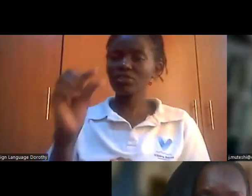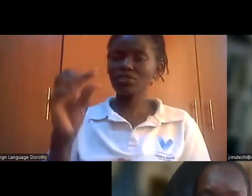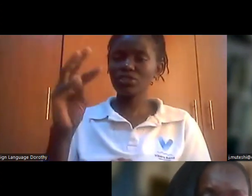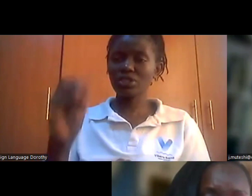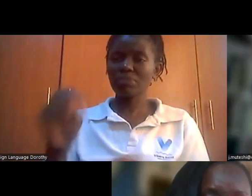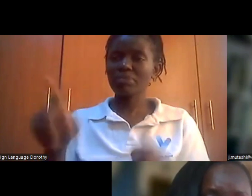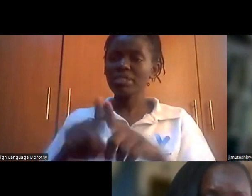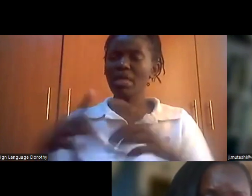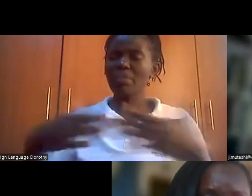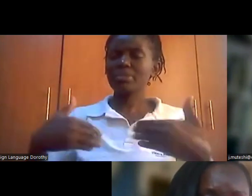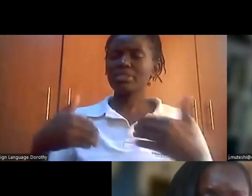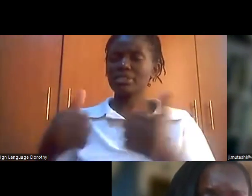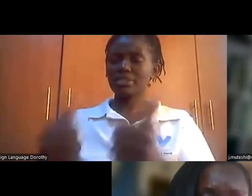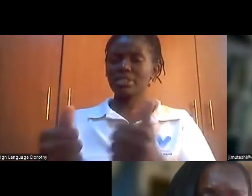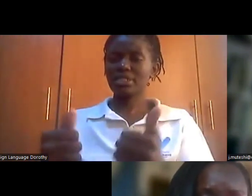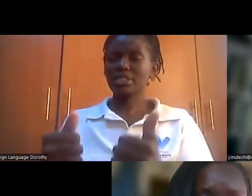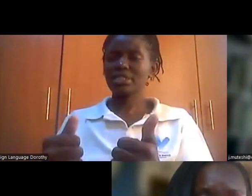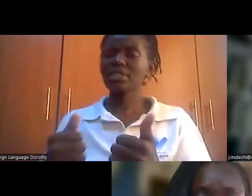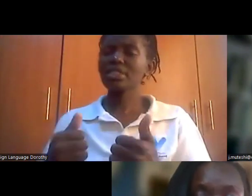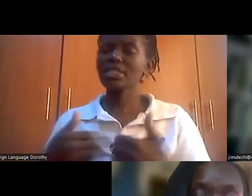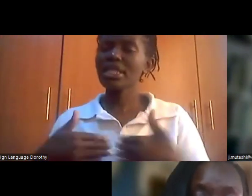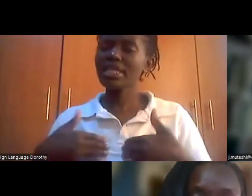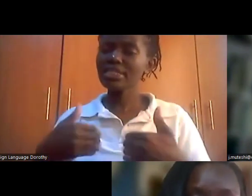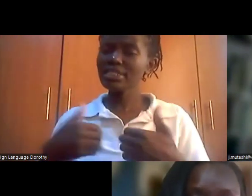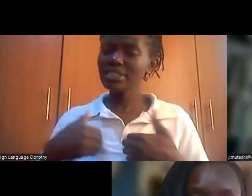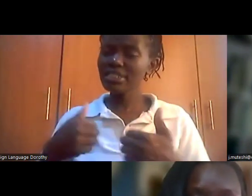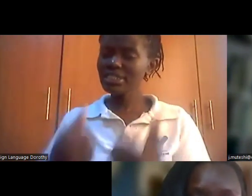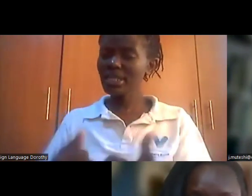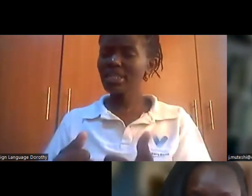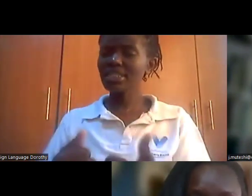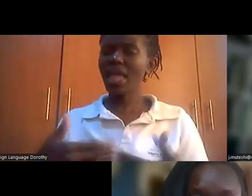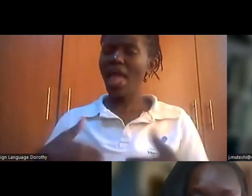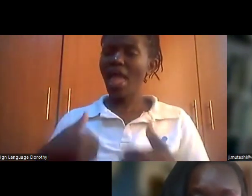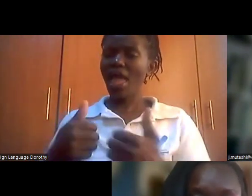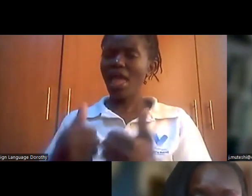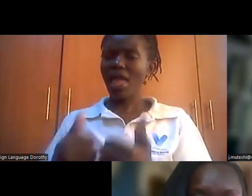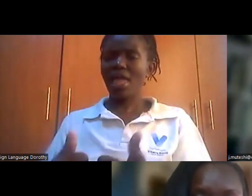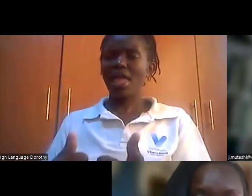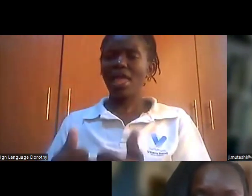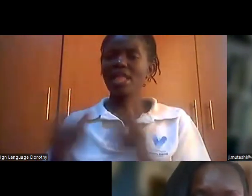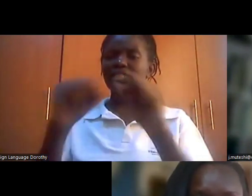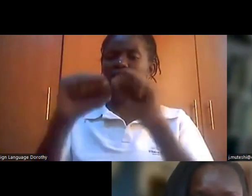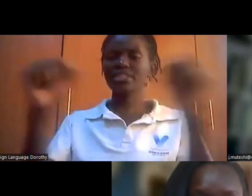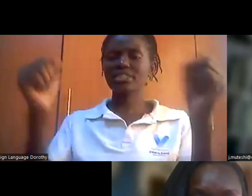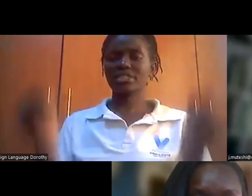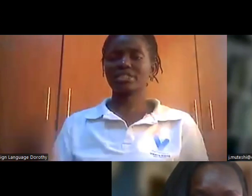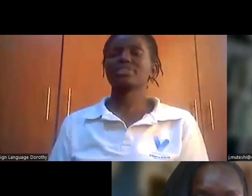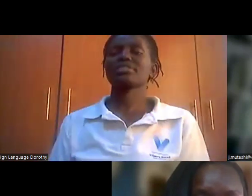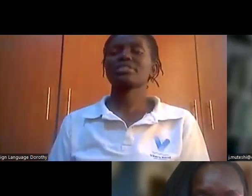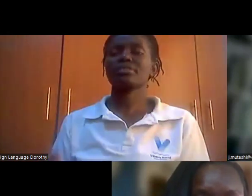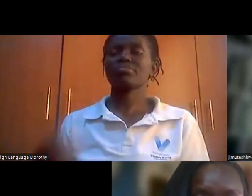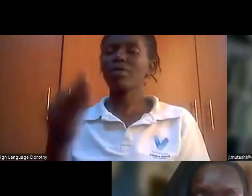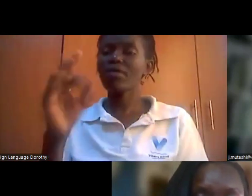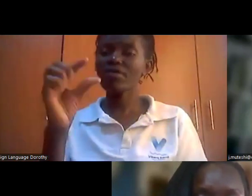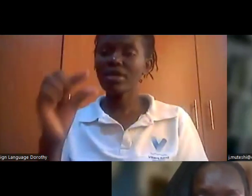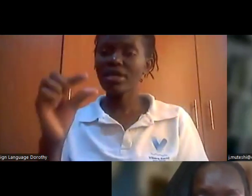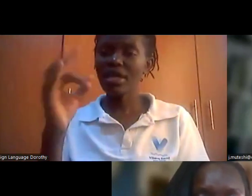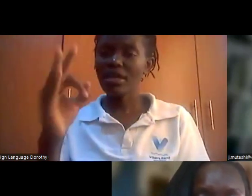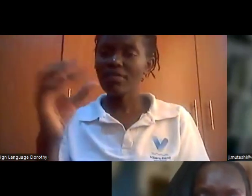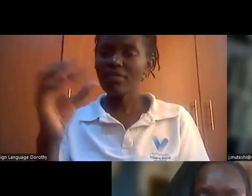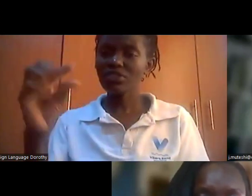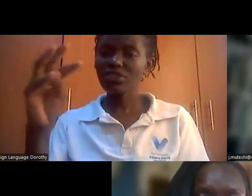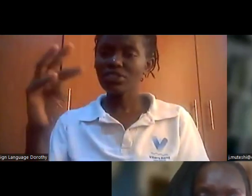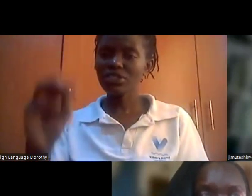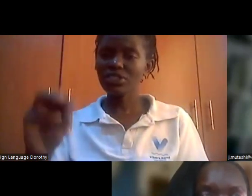monitoring and surveillance of systems to identify cases of FGM, including